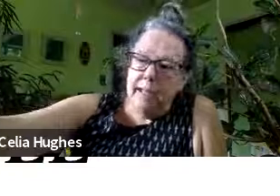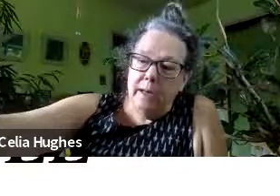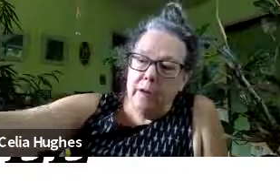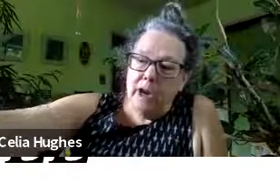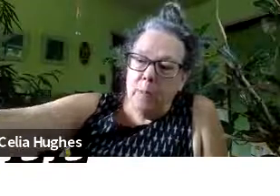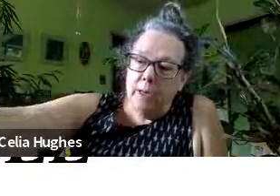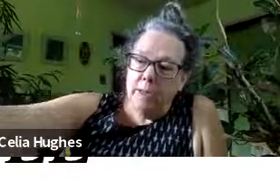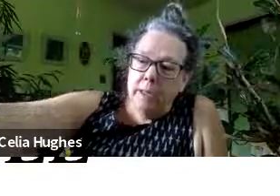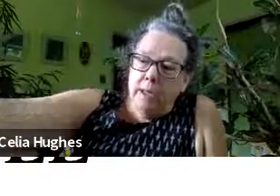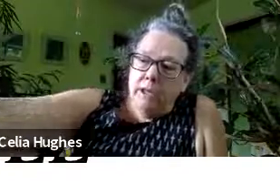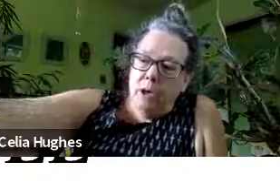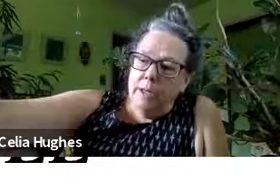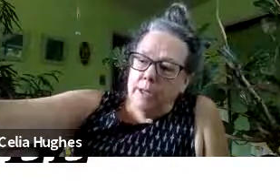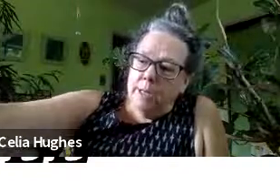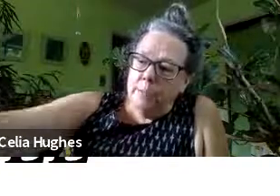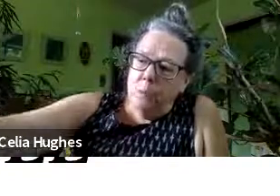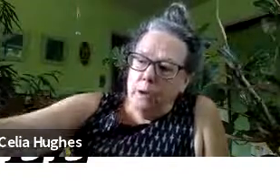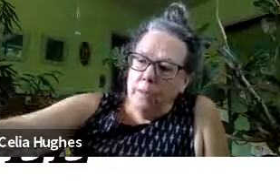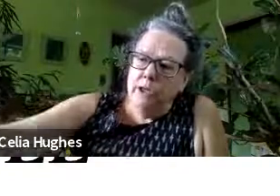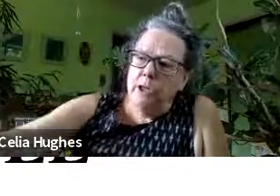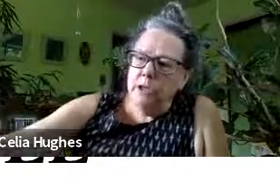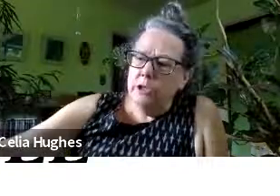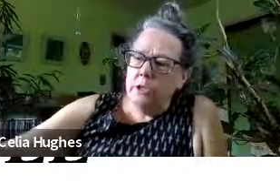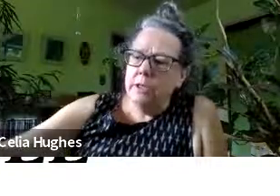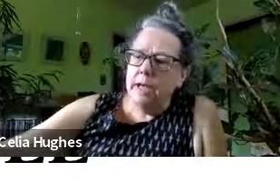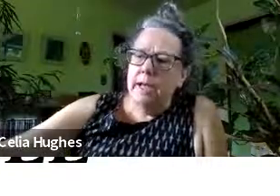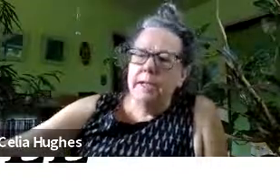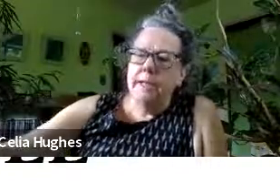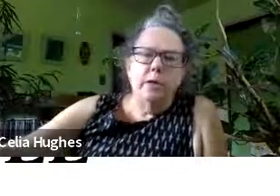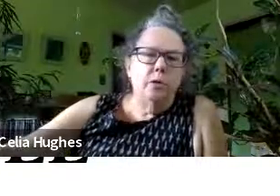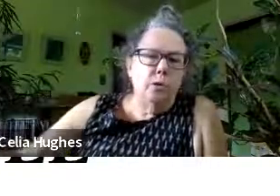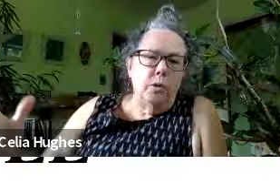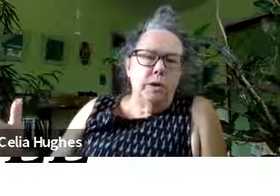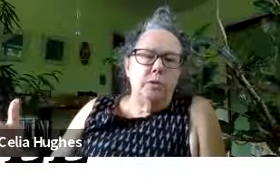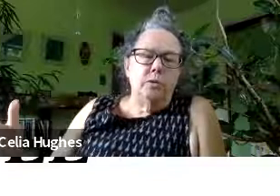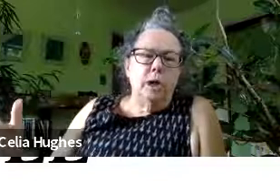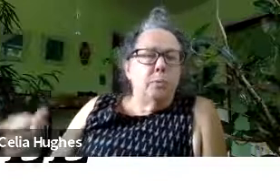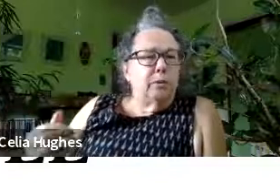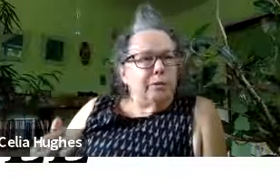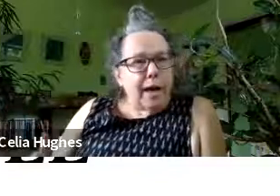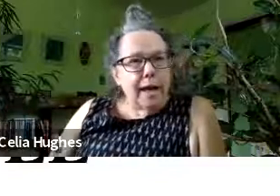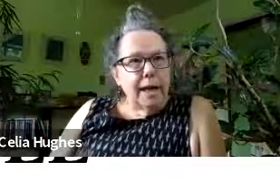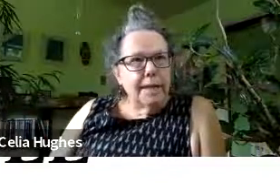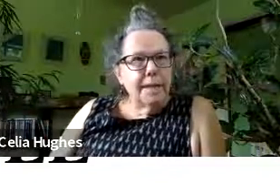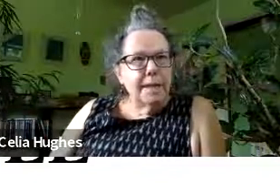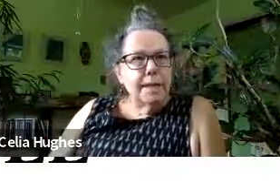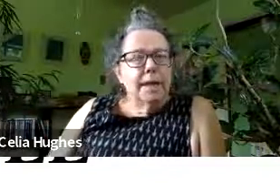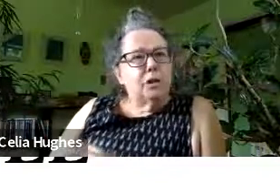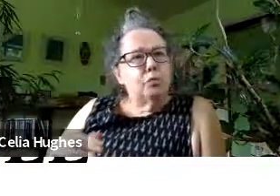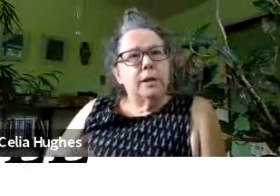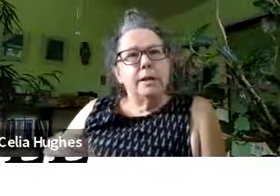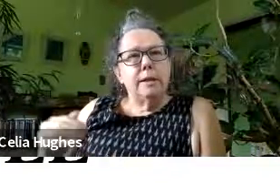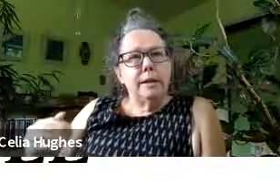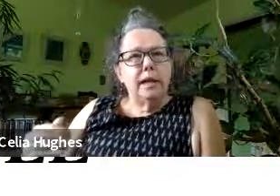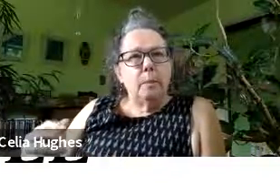manipulated in that environment. So it's more than just deciding that you're going to provide access.